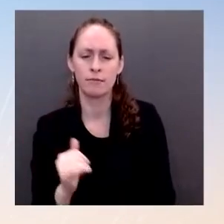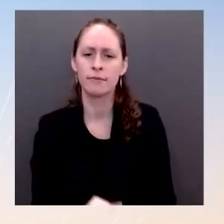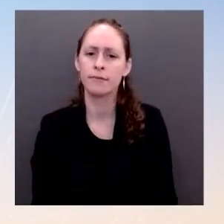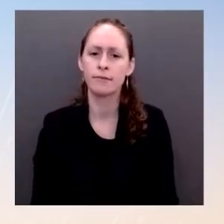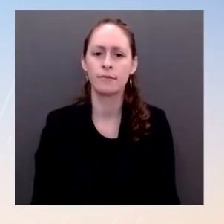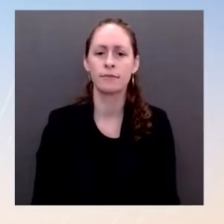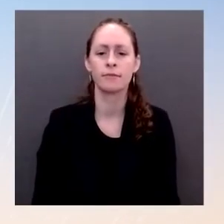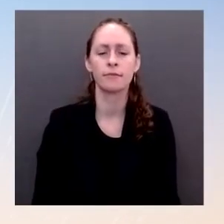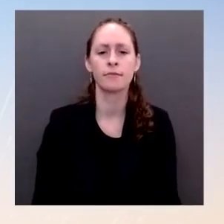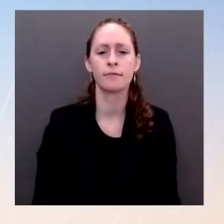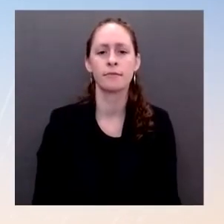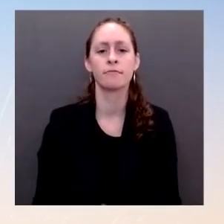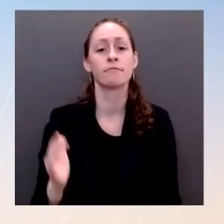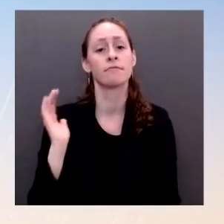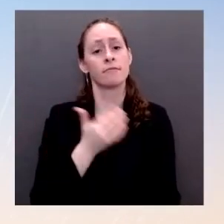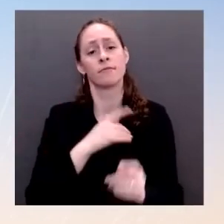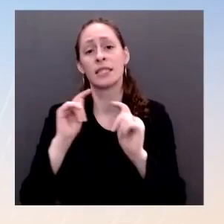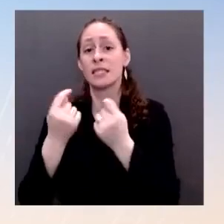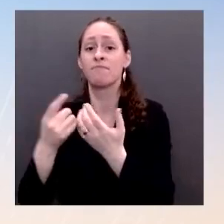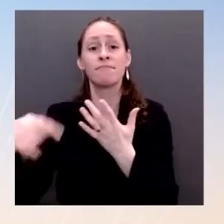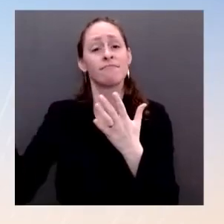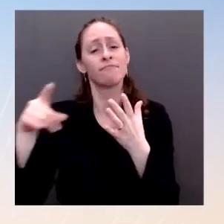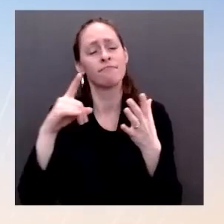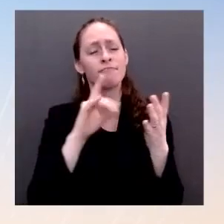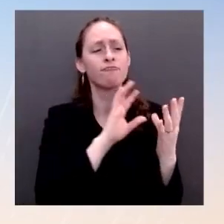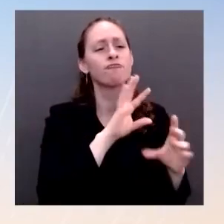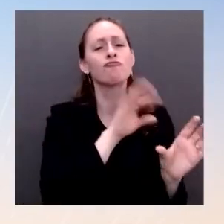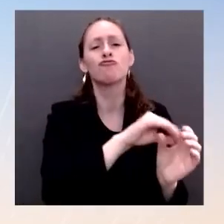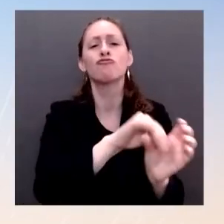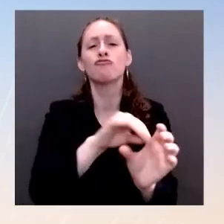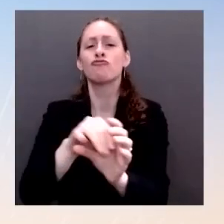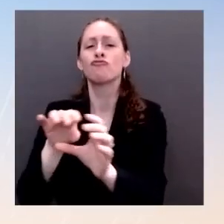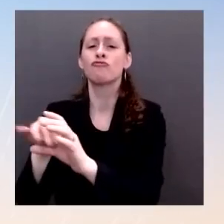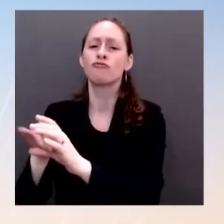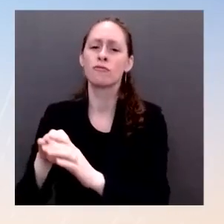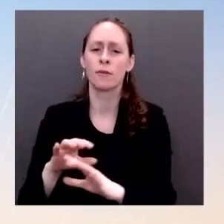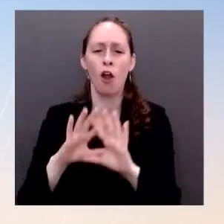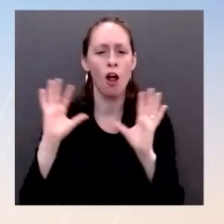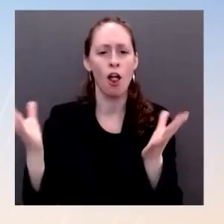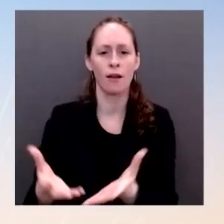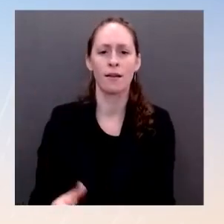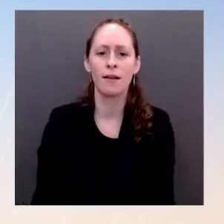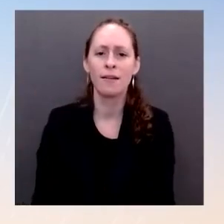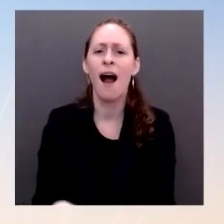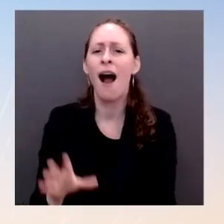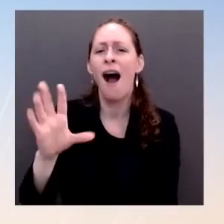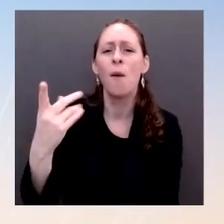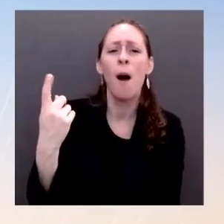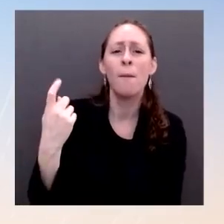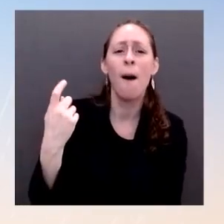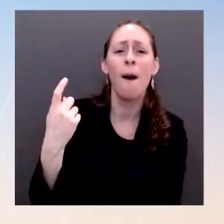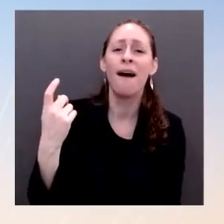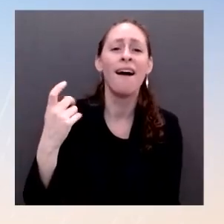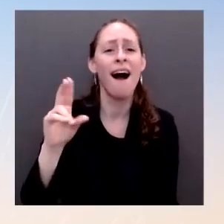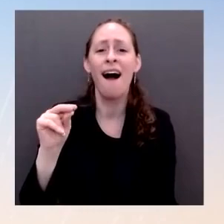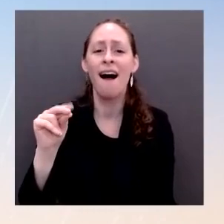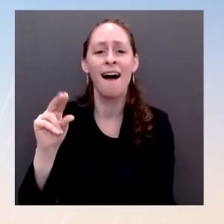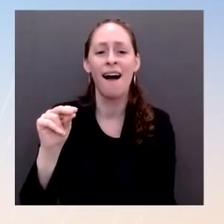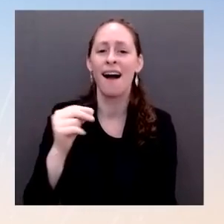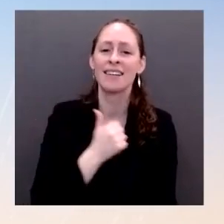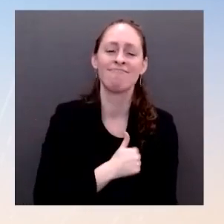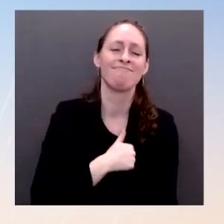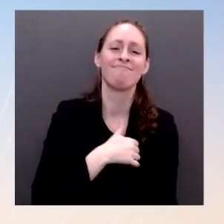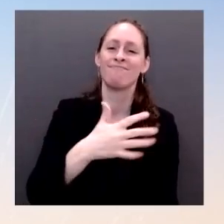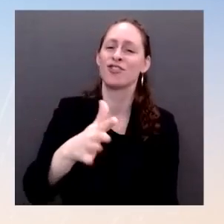Okay, one more, sorry, yeah. one more. 'Cause I'm- Wait, I'm- Let me go to Jeff because I just don't want to run out of. We got to wrap up so you guys can gather. Go ahead, Jeff. Sorry. Thanks, Jen. This happened